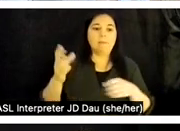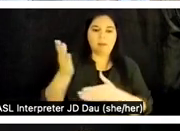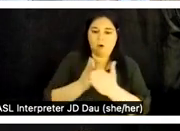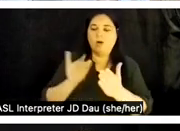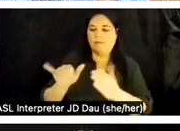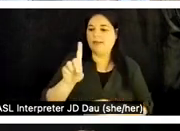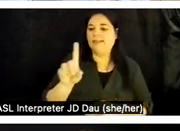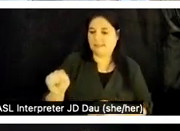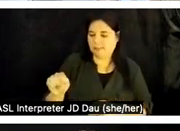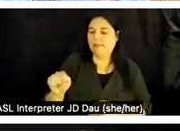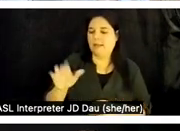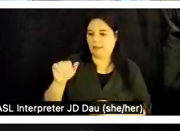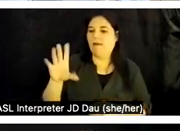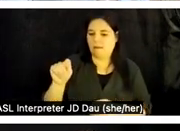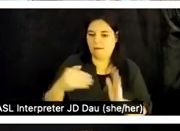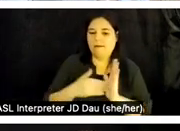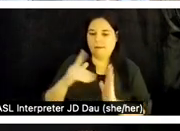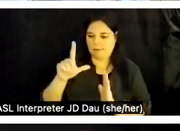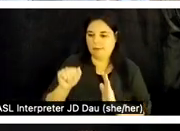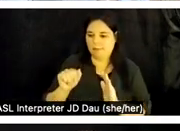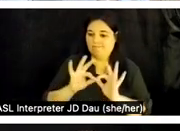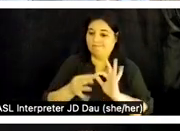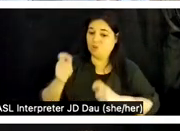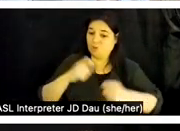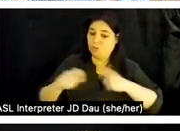probably constitute violations.